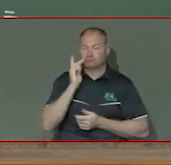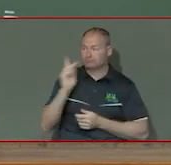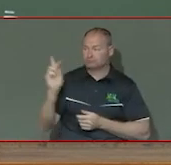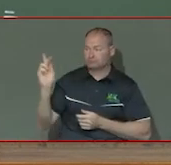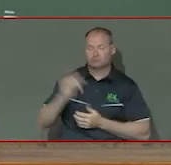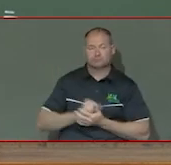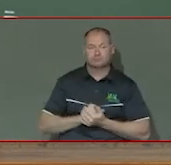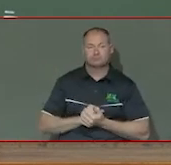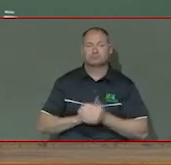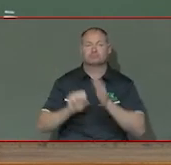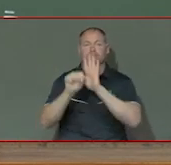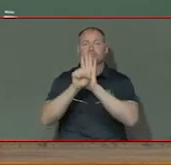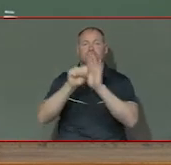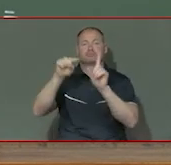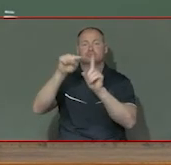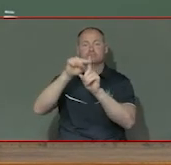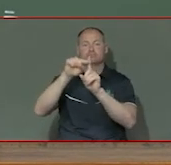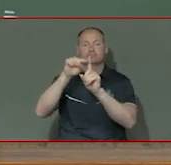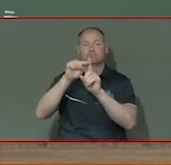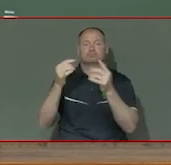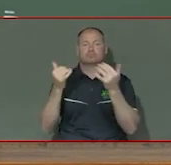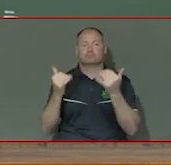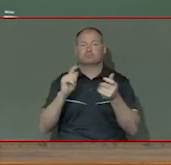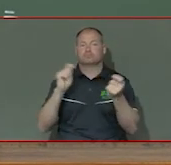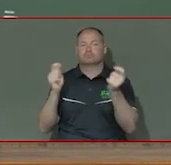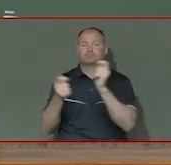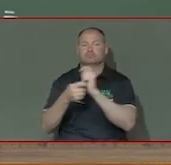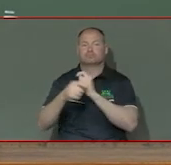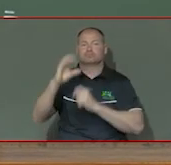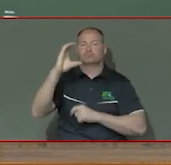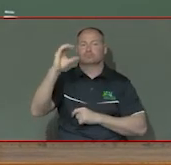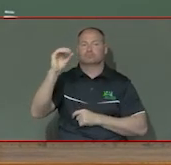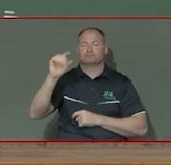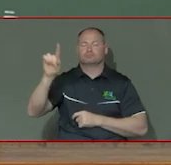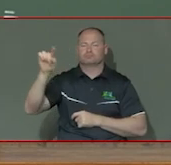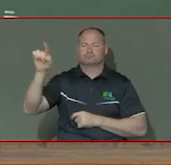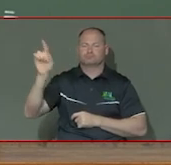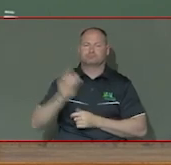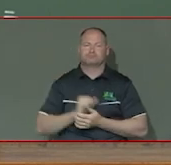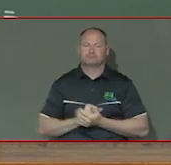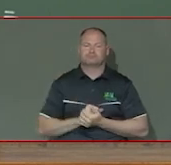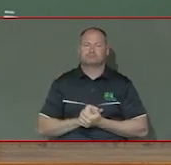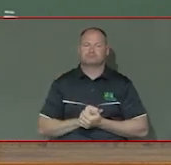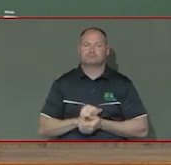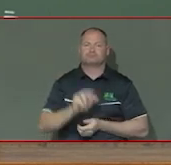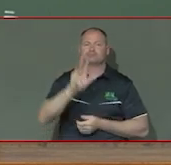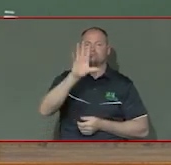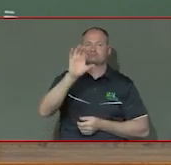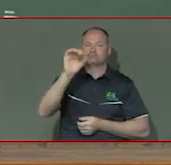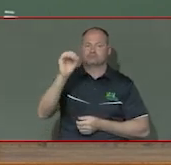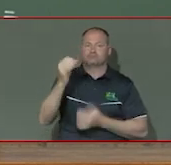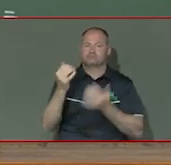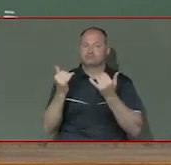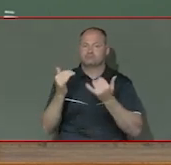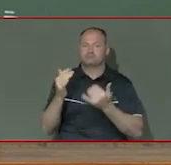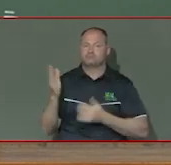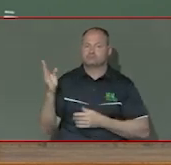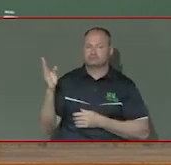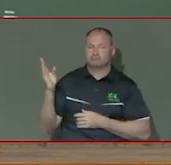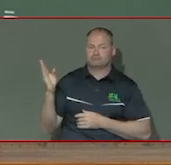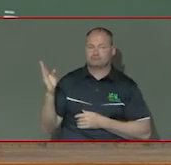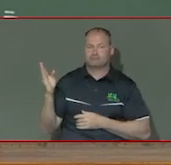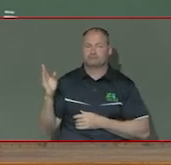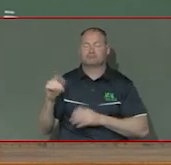in the first quadrant, and it will change to the cos of theta. 90 degrees plus theta is found in the second quadrant. Cos